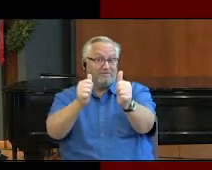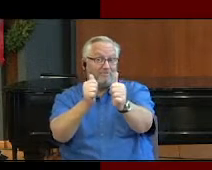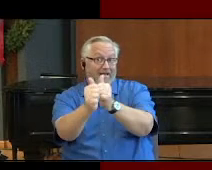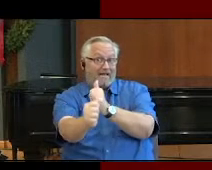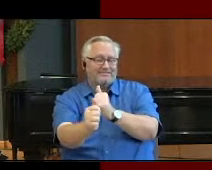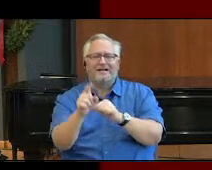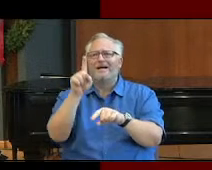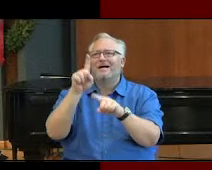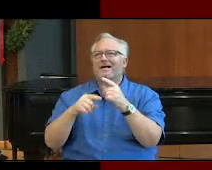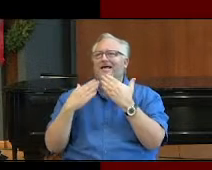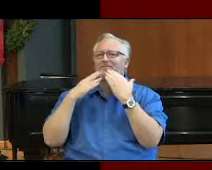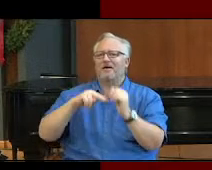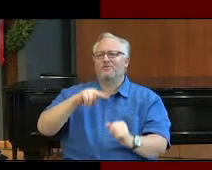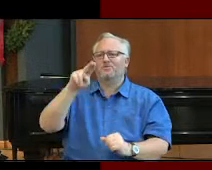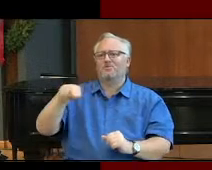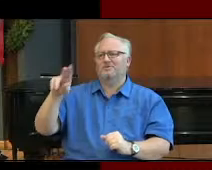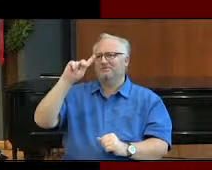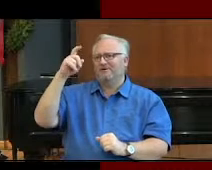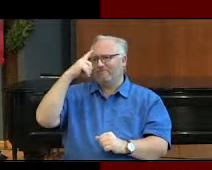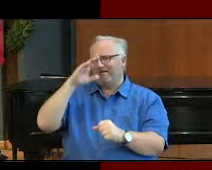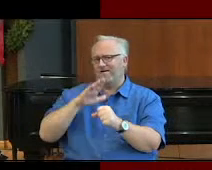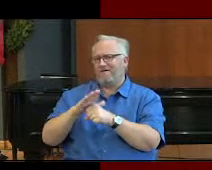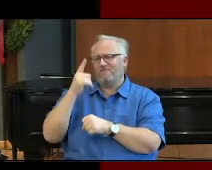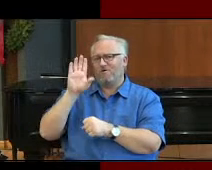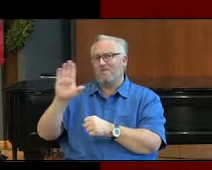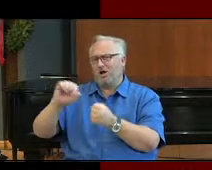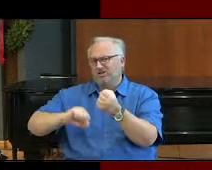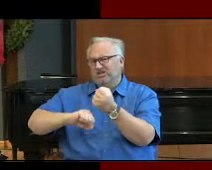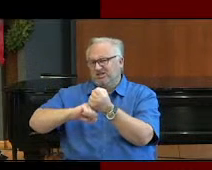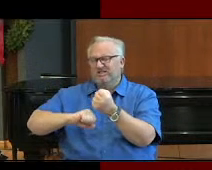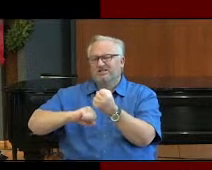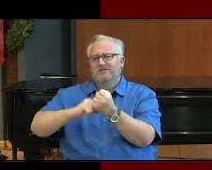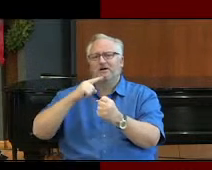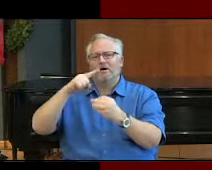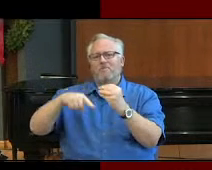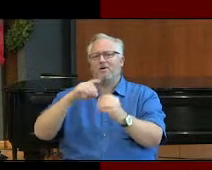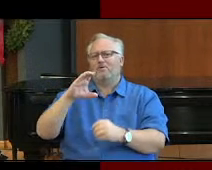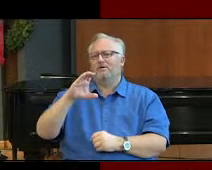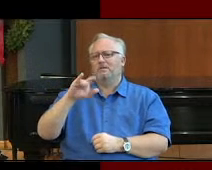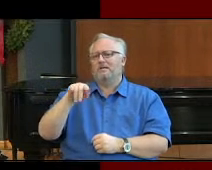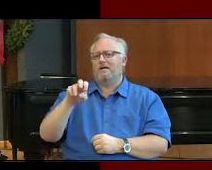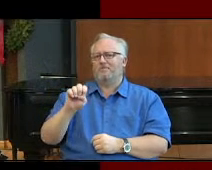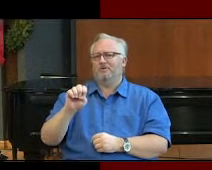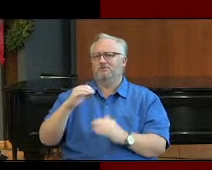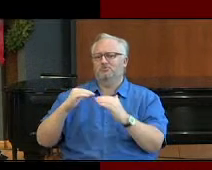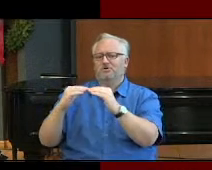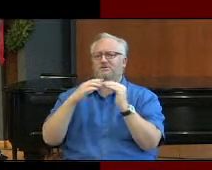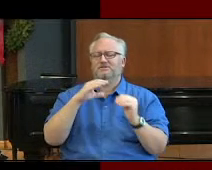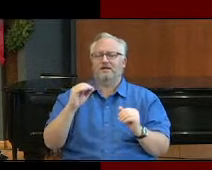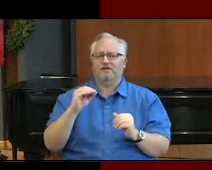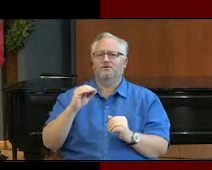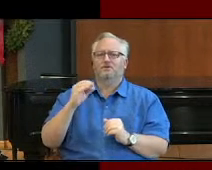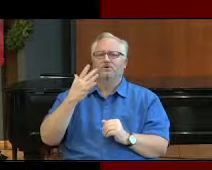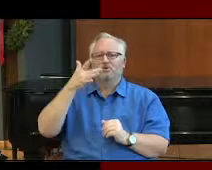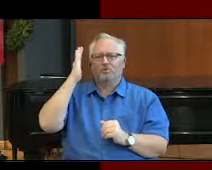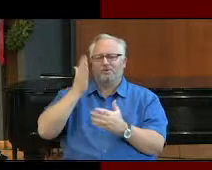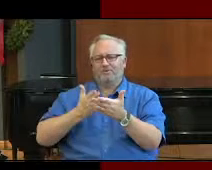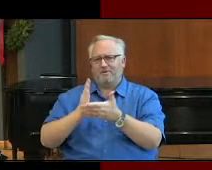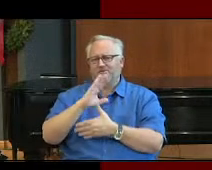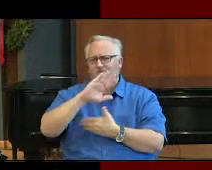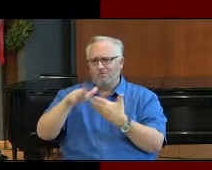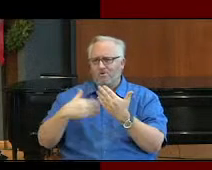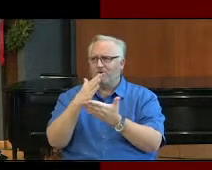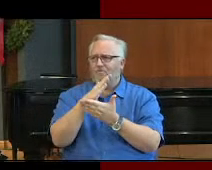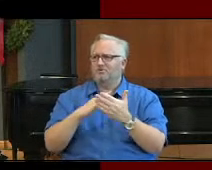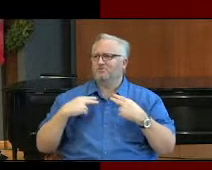the Norwegian government enough for the work they do on climate justice and on LGBT rights and on all